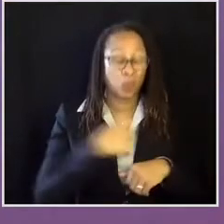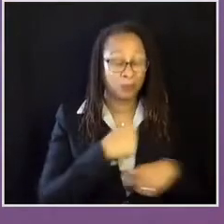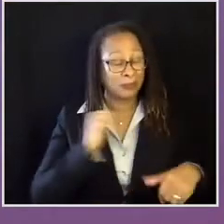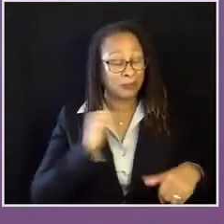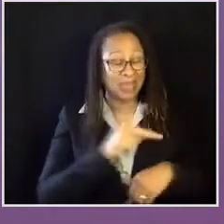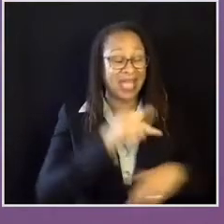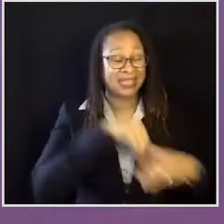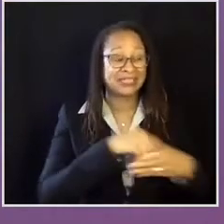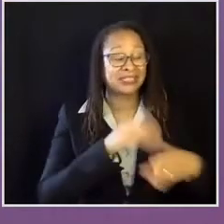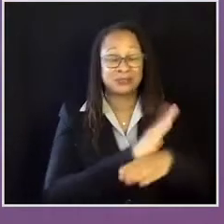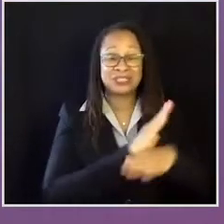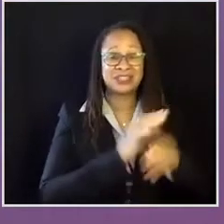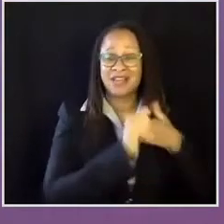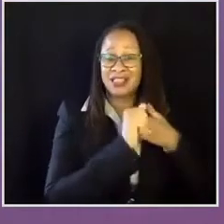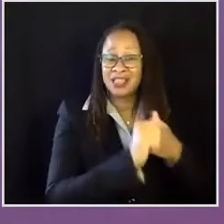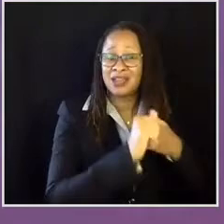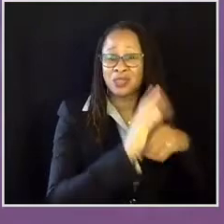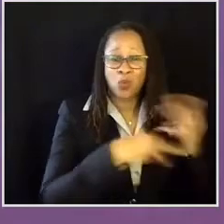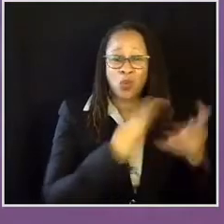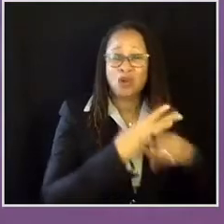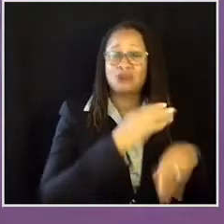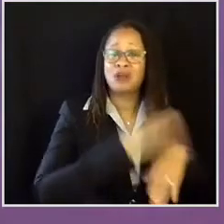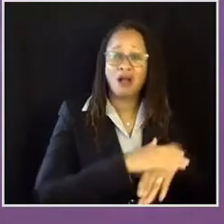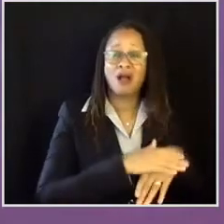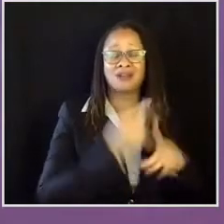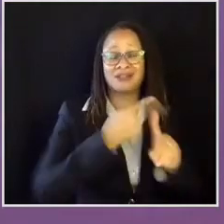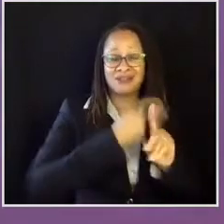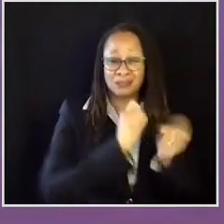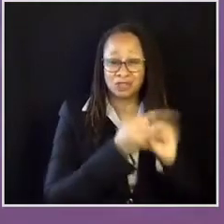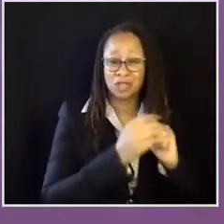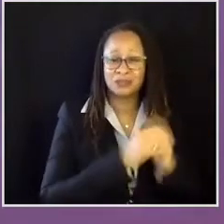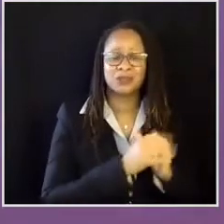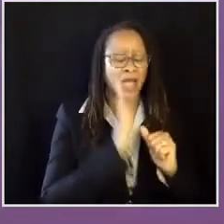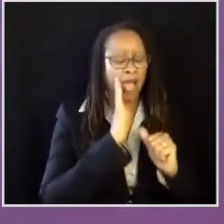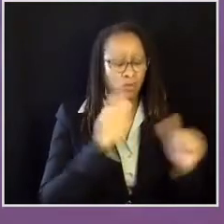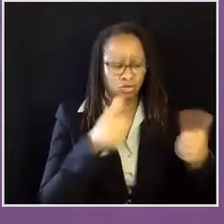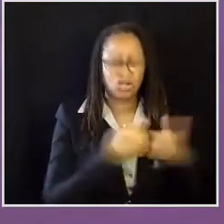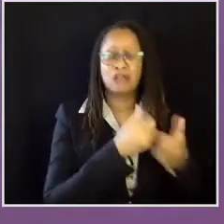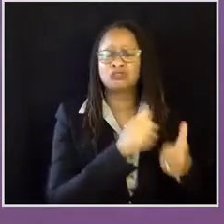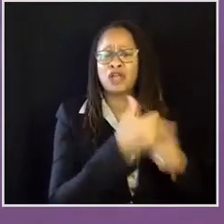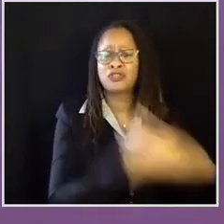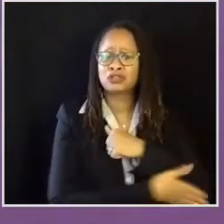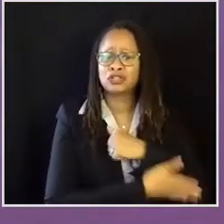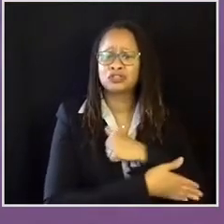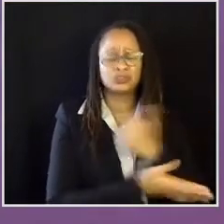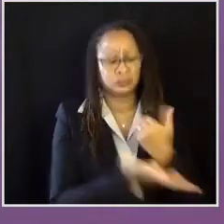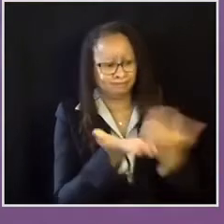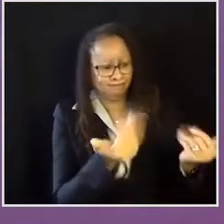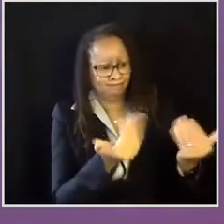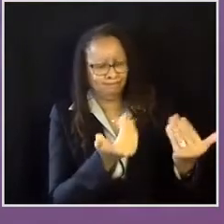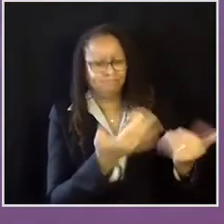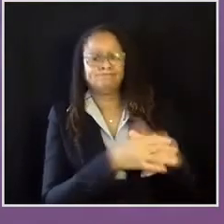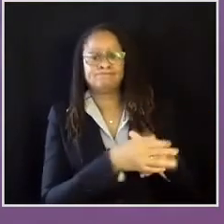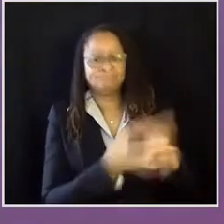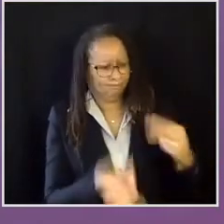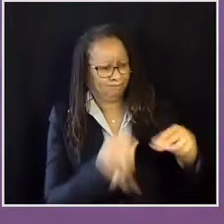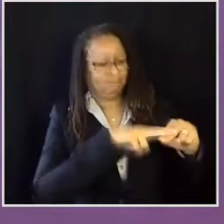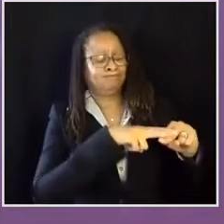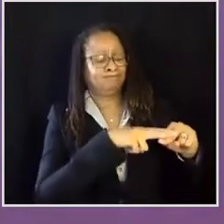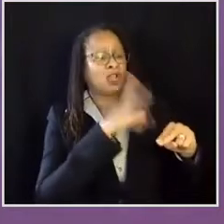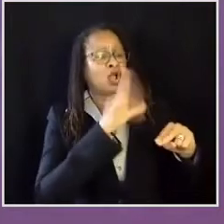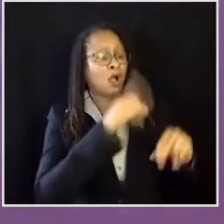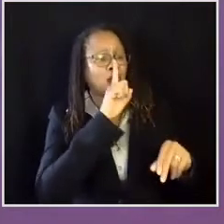world on climate change. And I'll challenge every other country to up the ante on climate commitments.